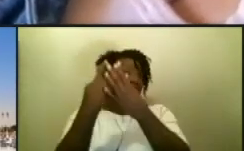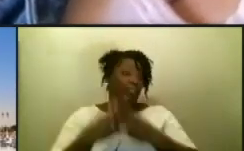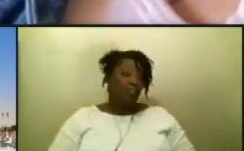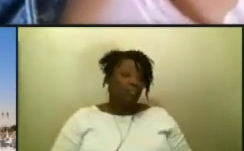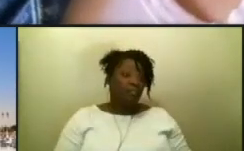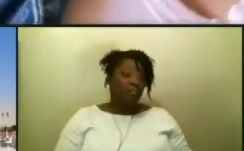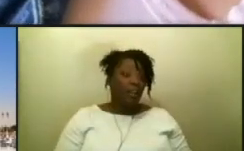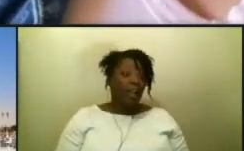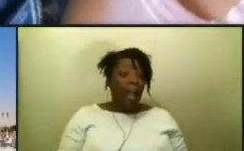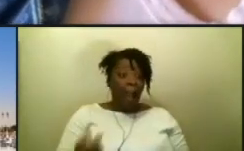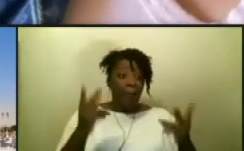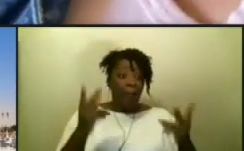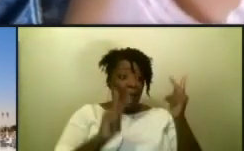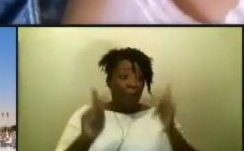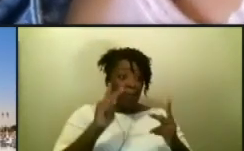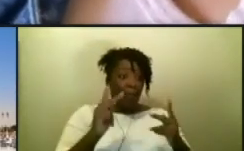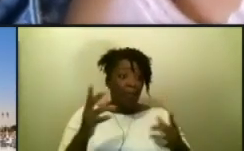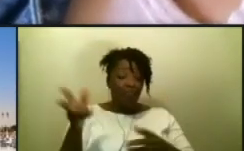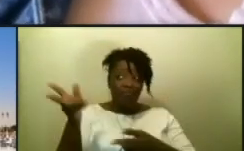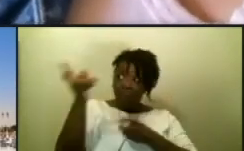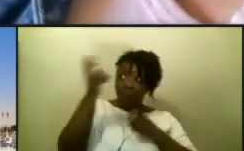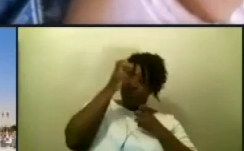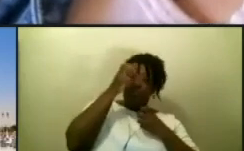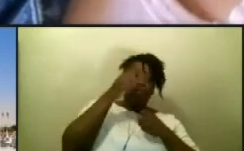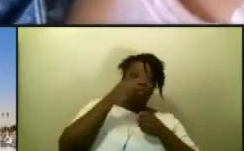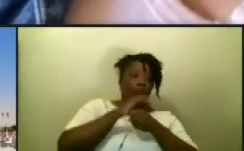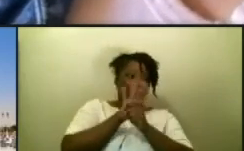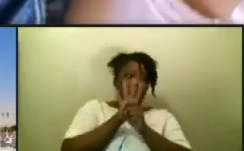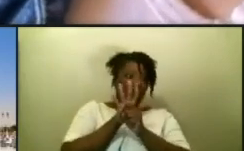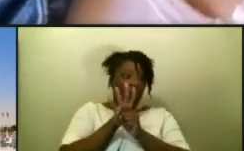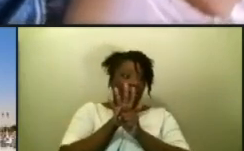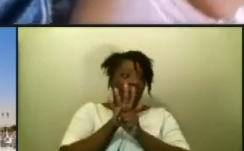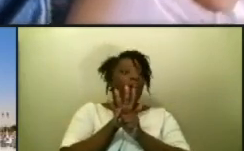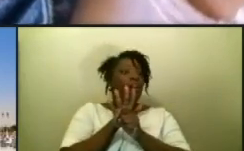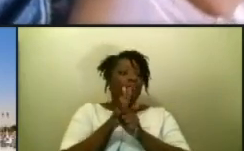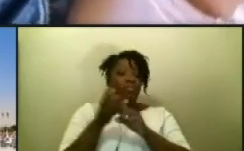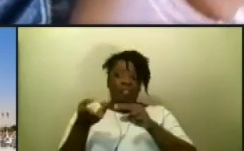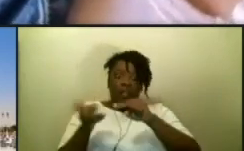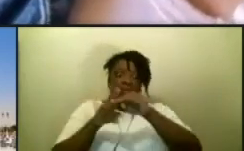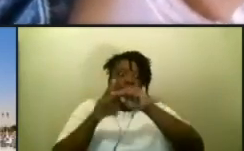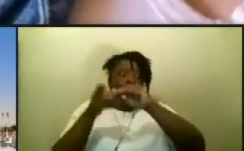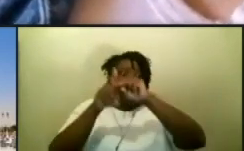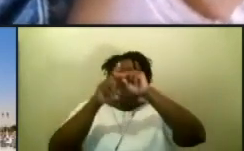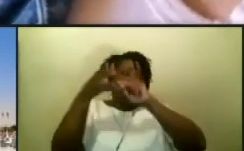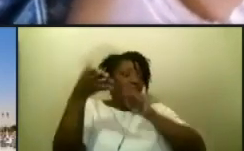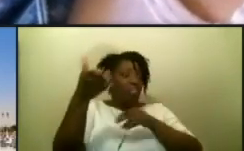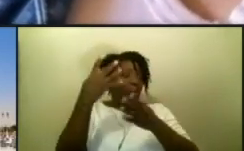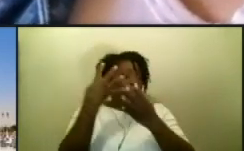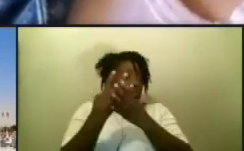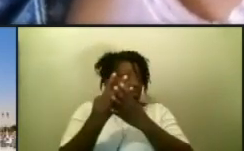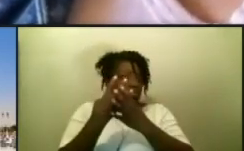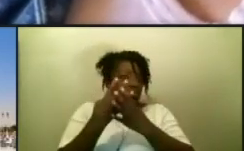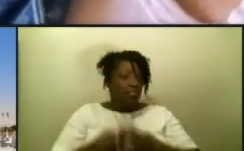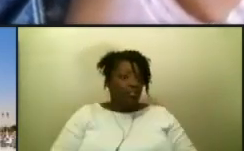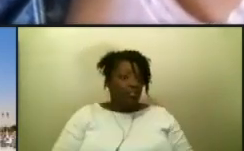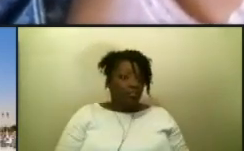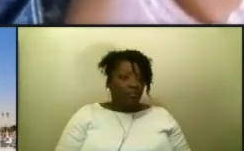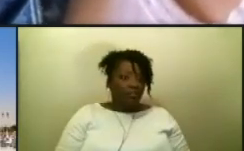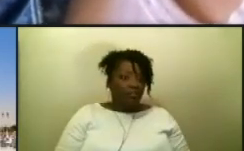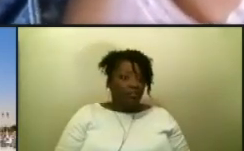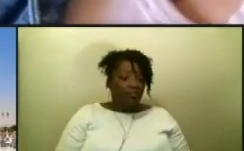of COVID cases is on the rise in the detention centers, and we actually don't get a